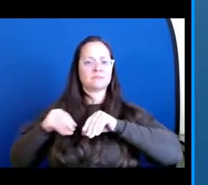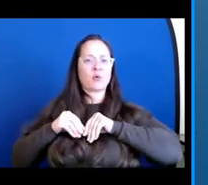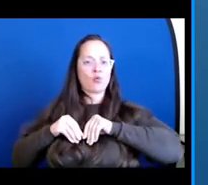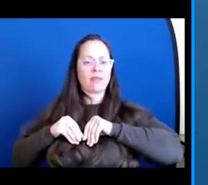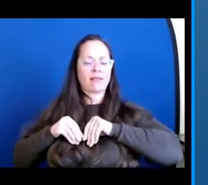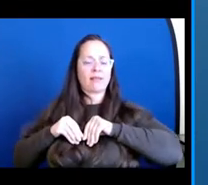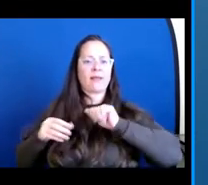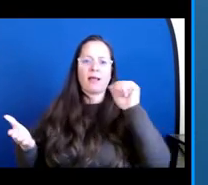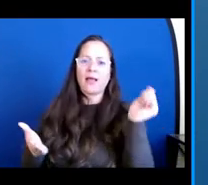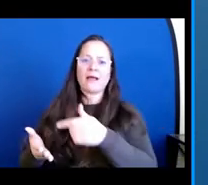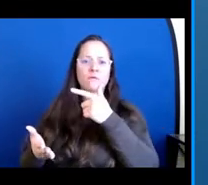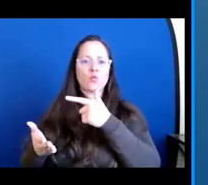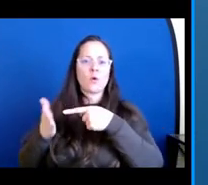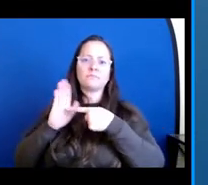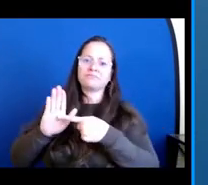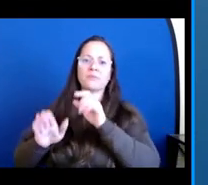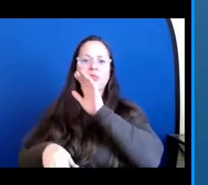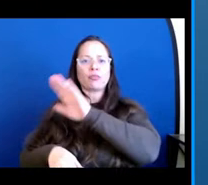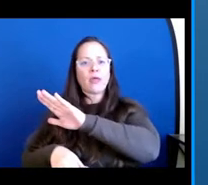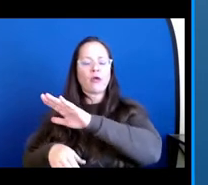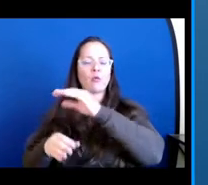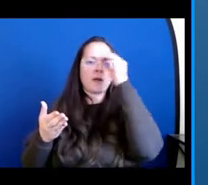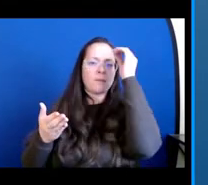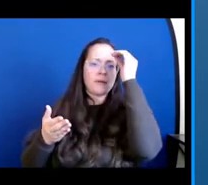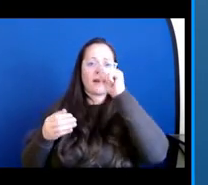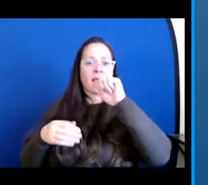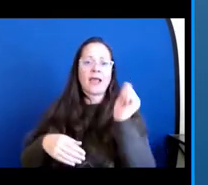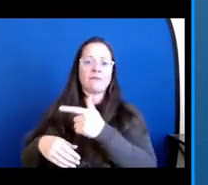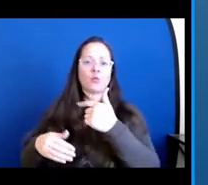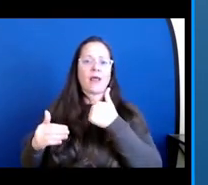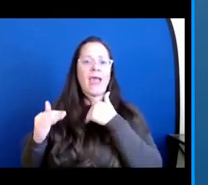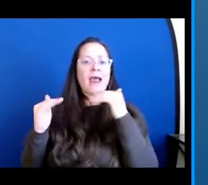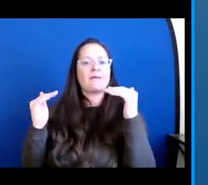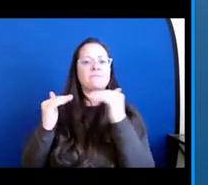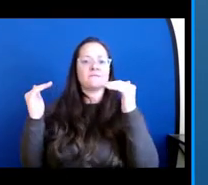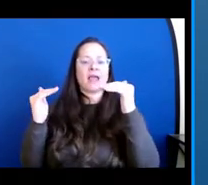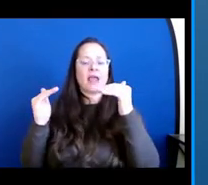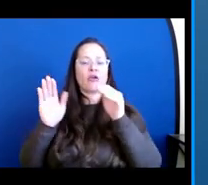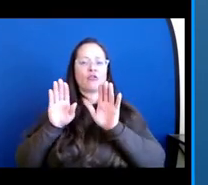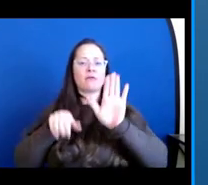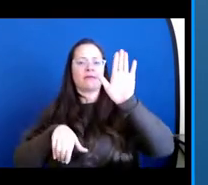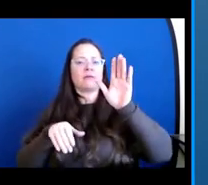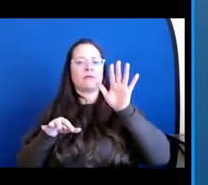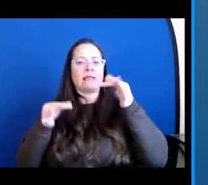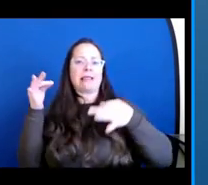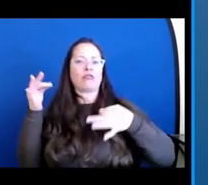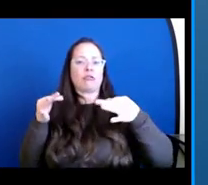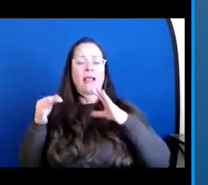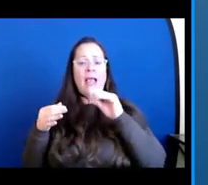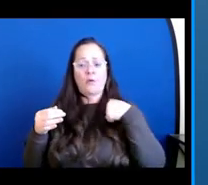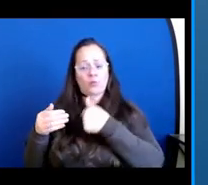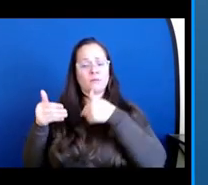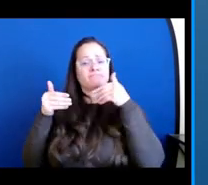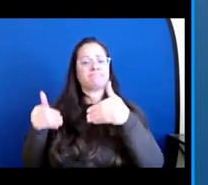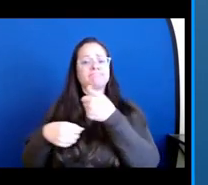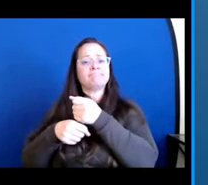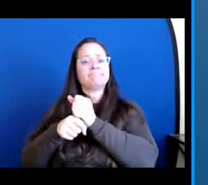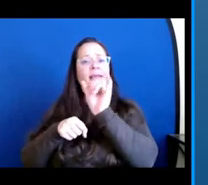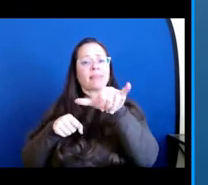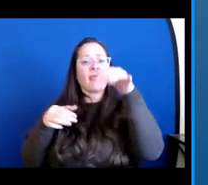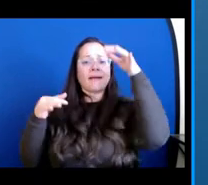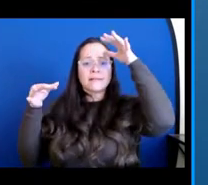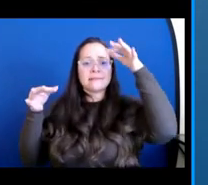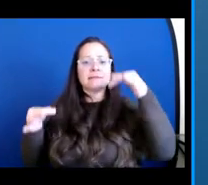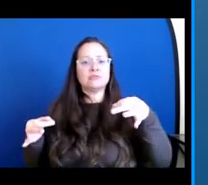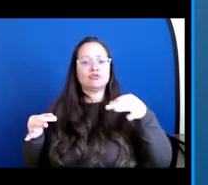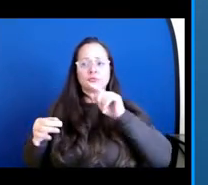everyone got a fair hearing we are making a decision that I think people can get behind and we've